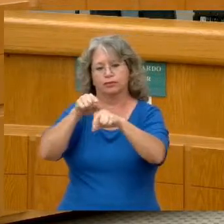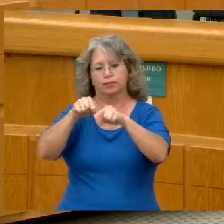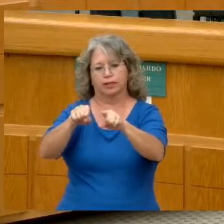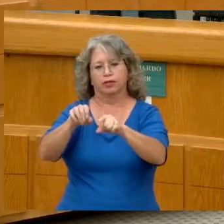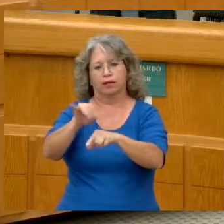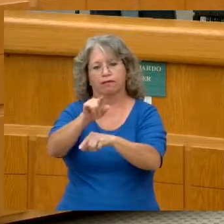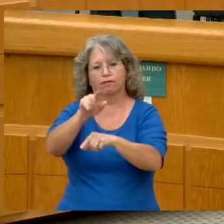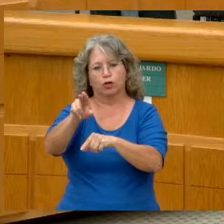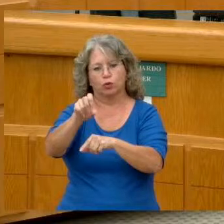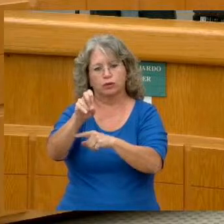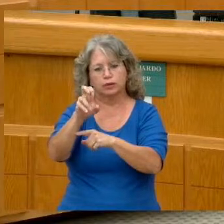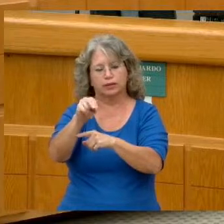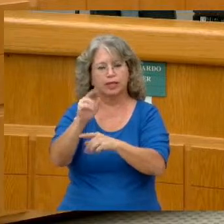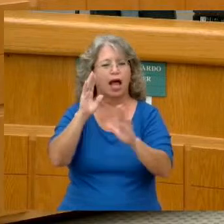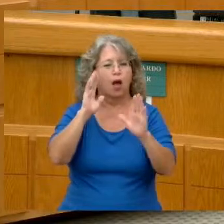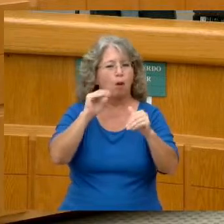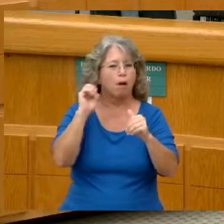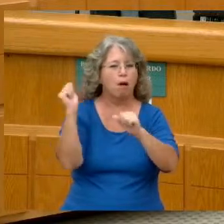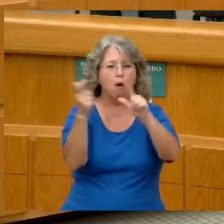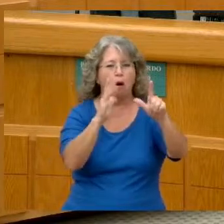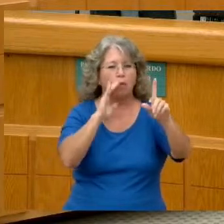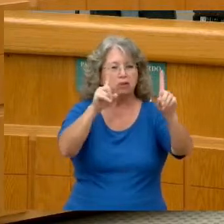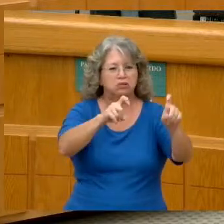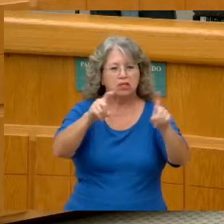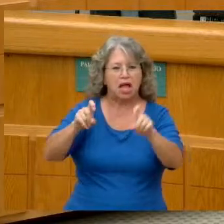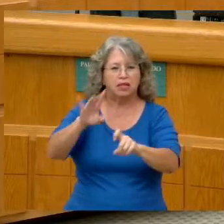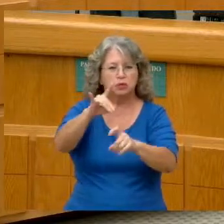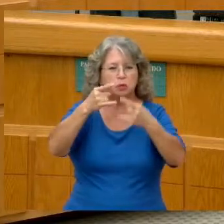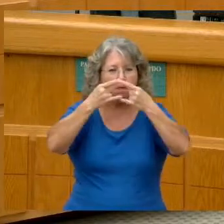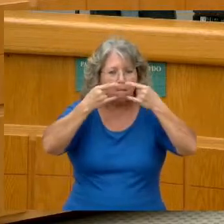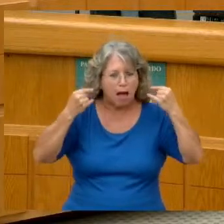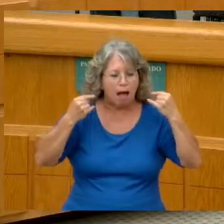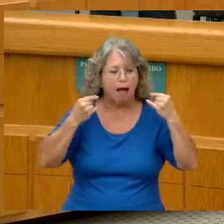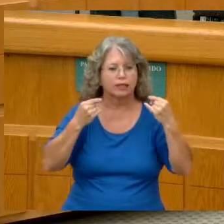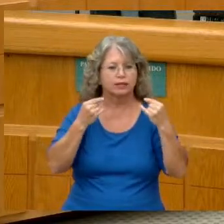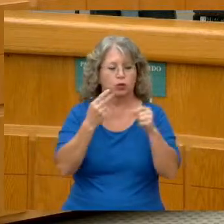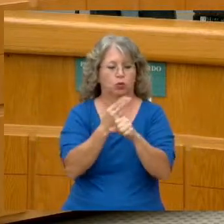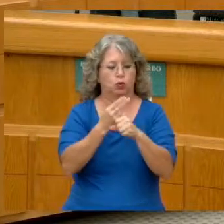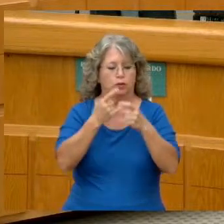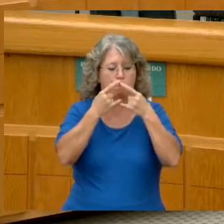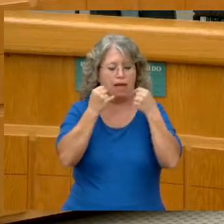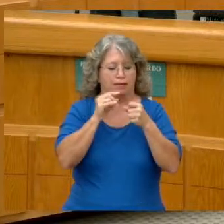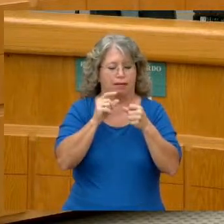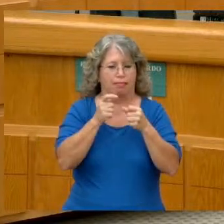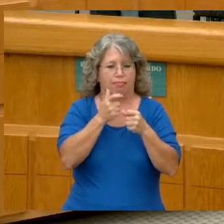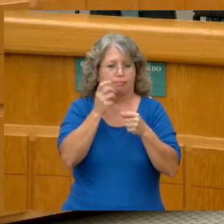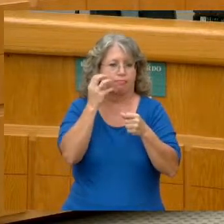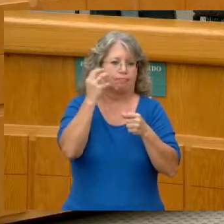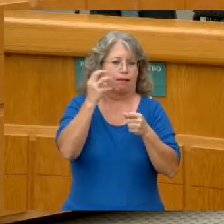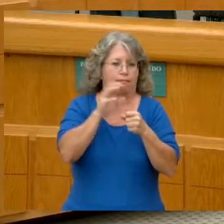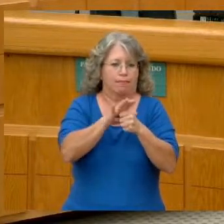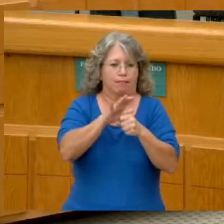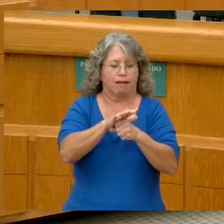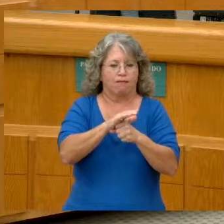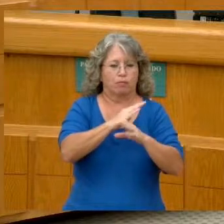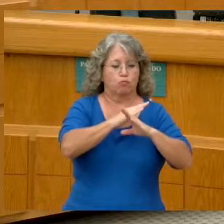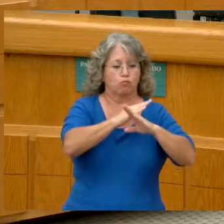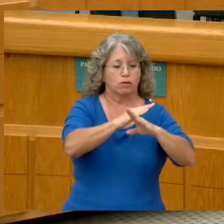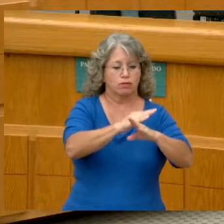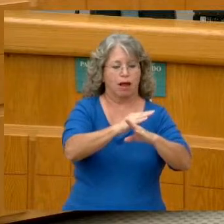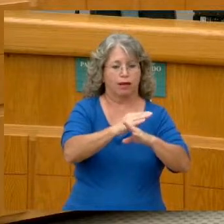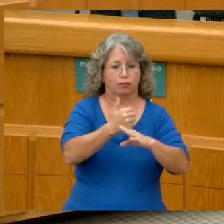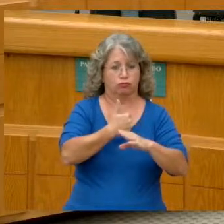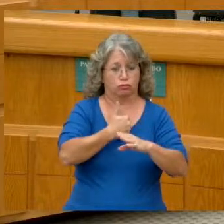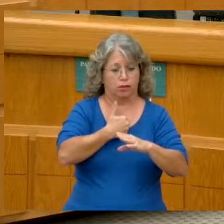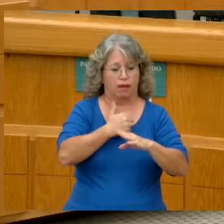hope everybody does the blow test to check their mask and wears a mask that's thick enough to protect the persons around you, but also